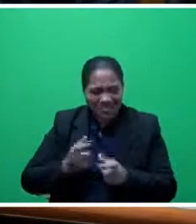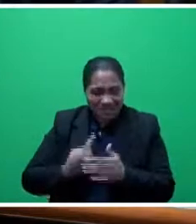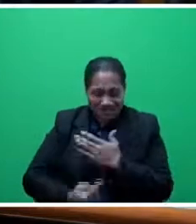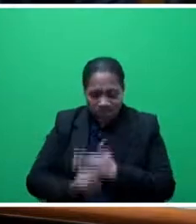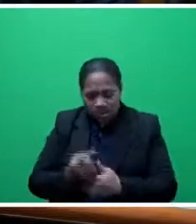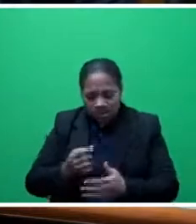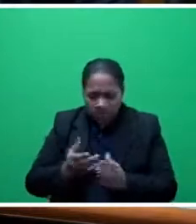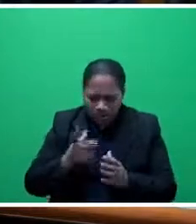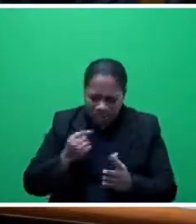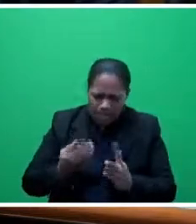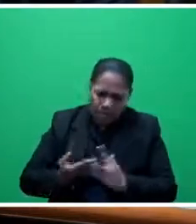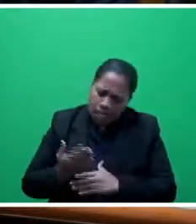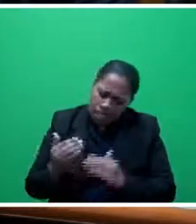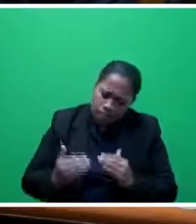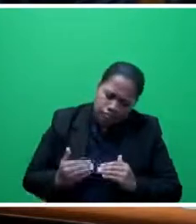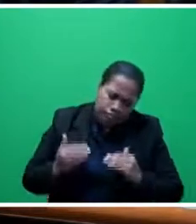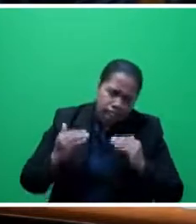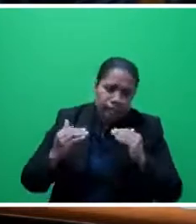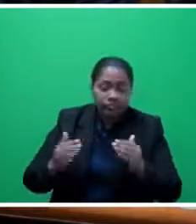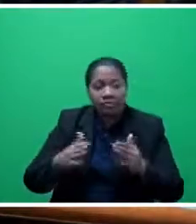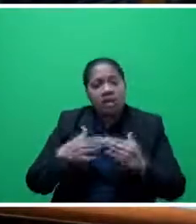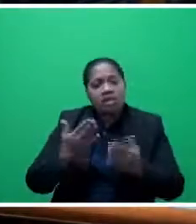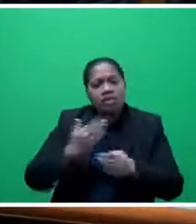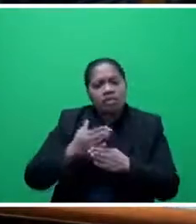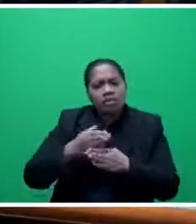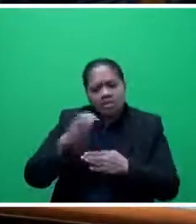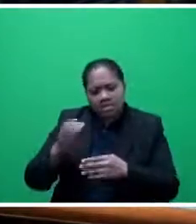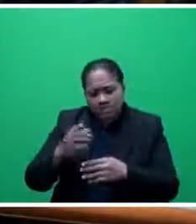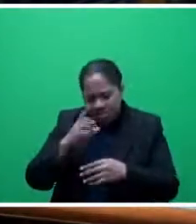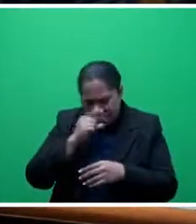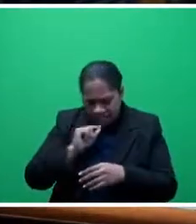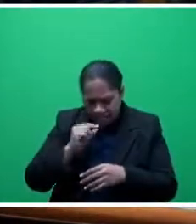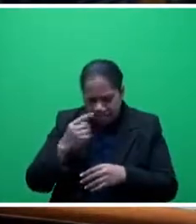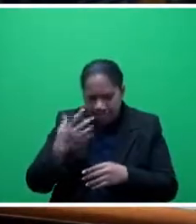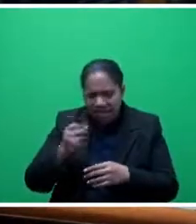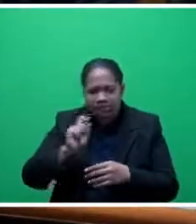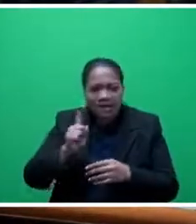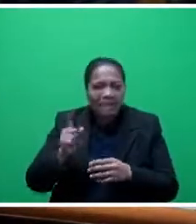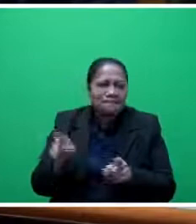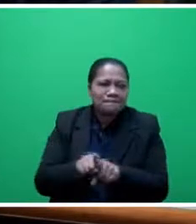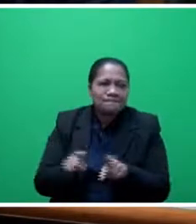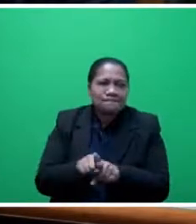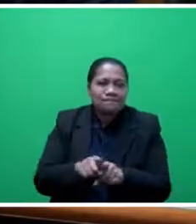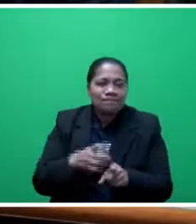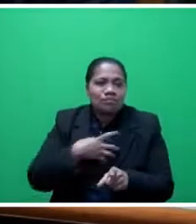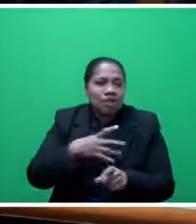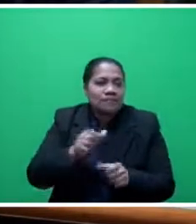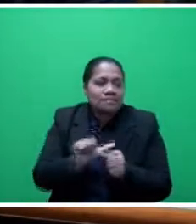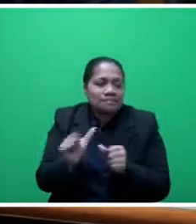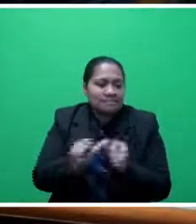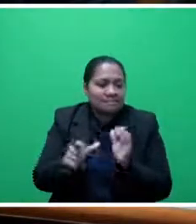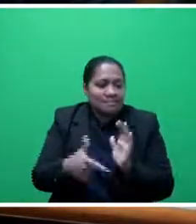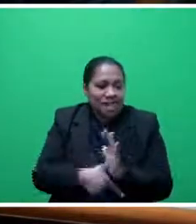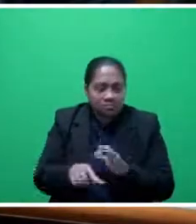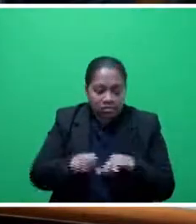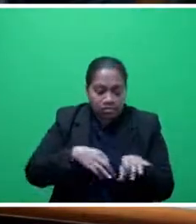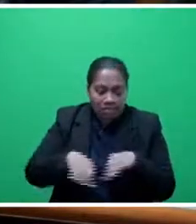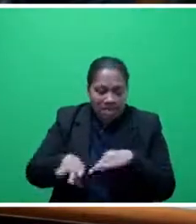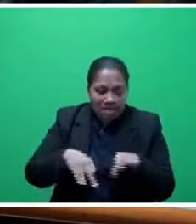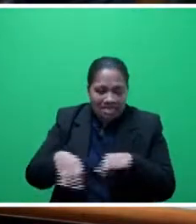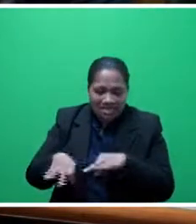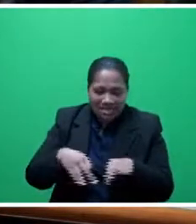a much better period of time to plan the exit from the employment that they